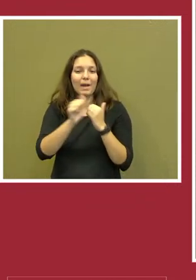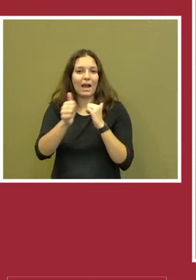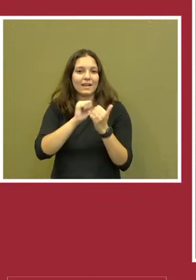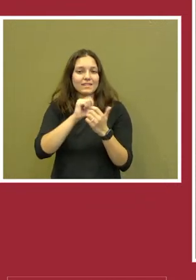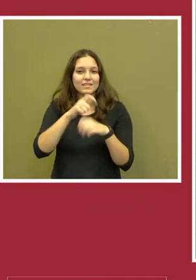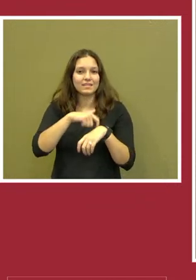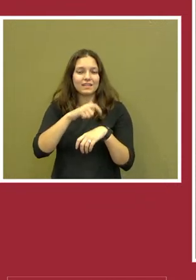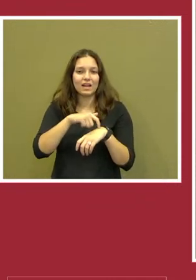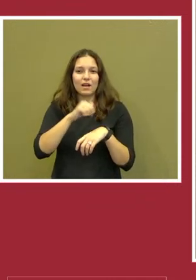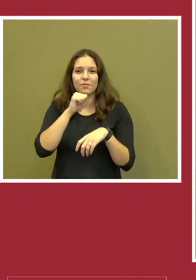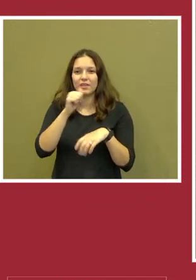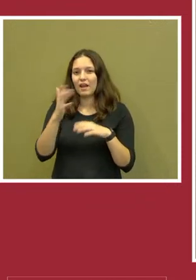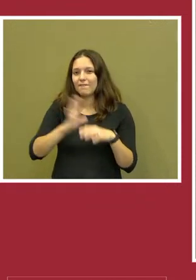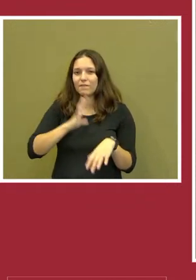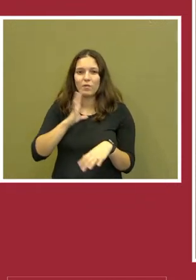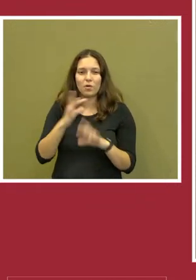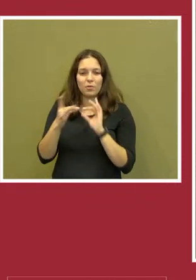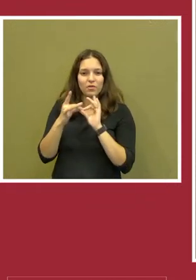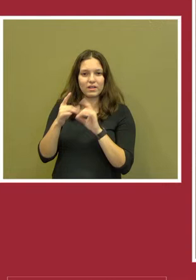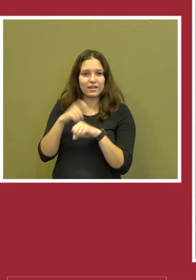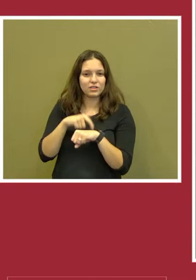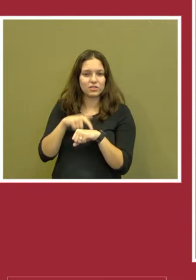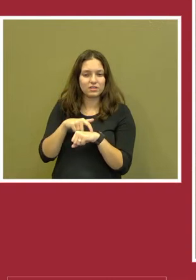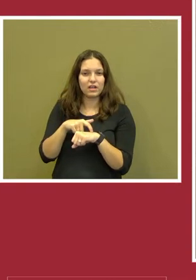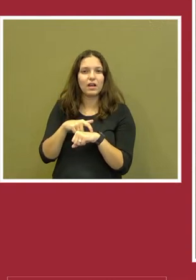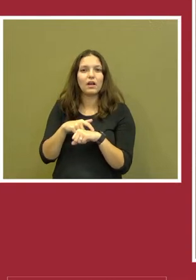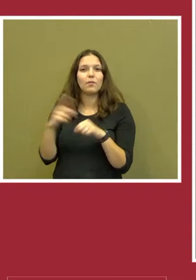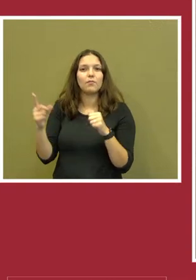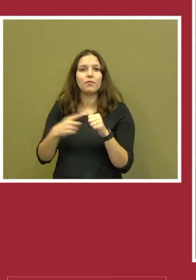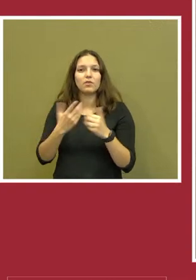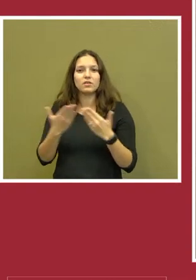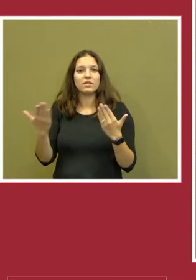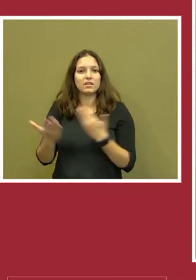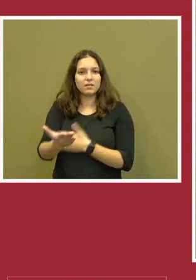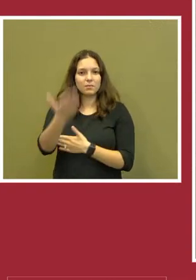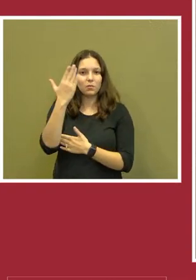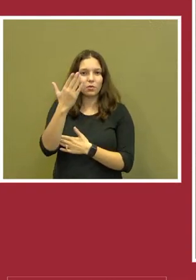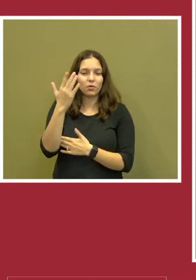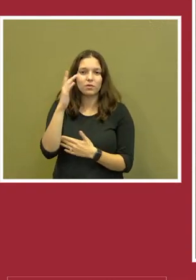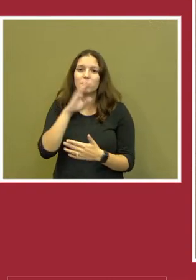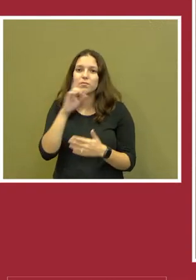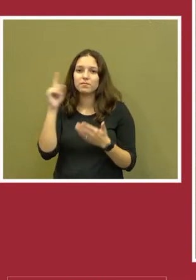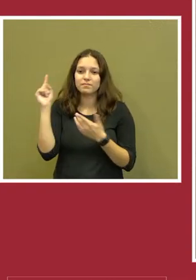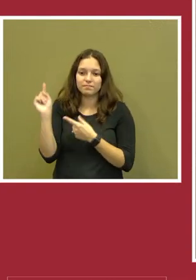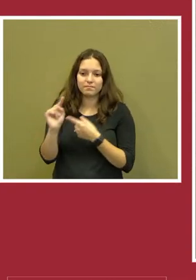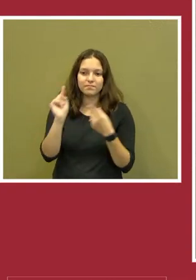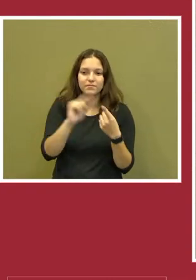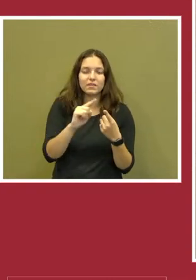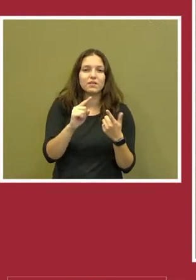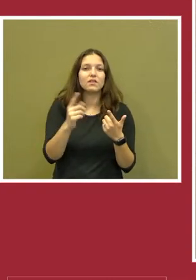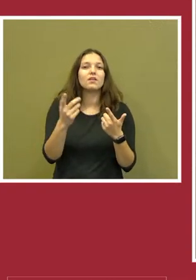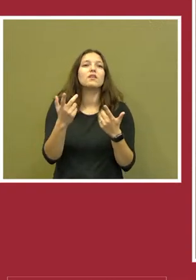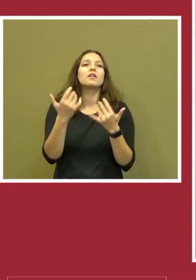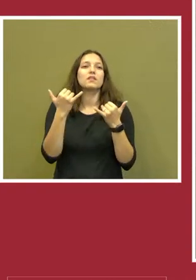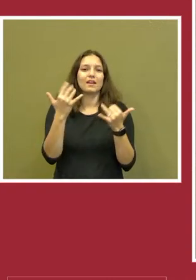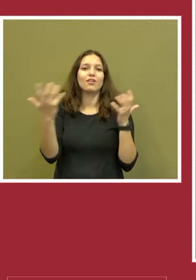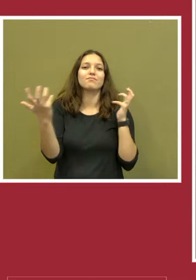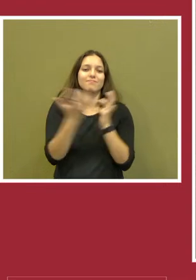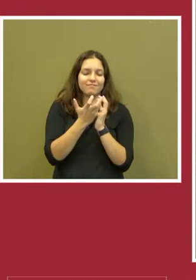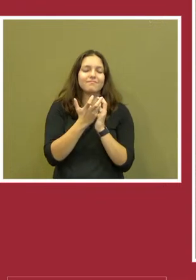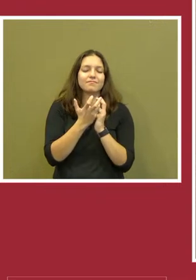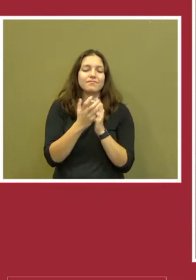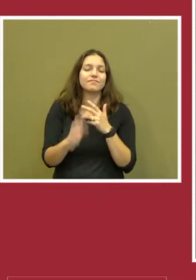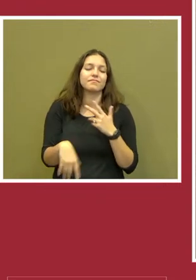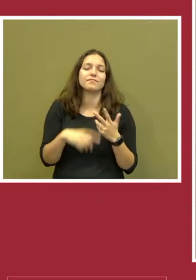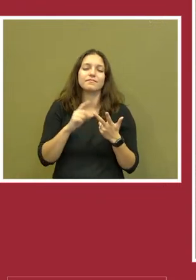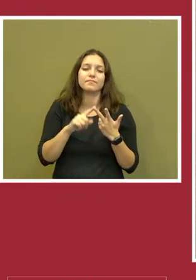connections time with students and staff first thing in the morning that brought them into compliance. And then